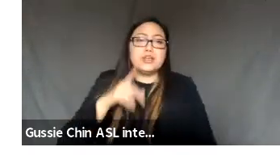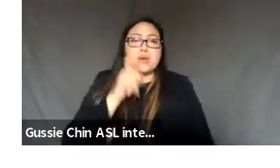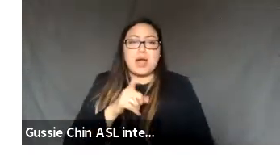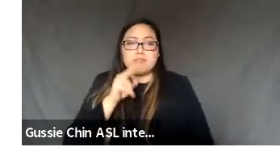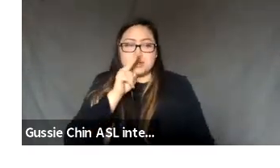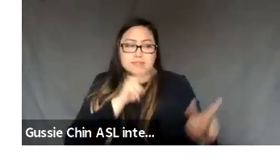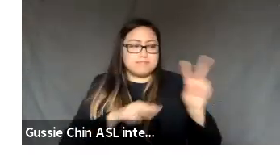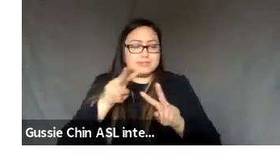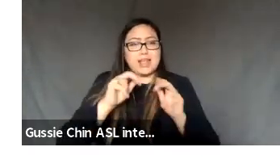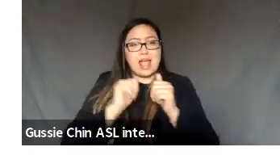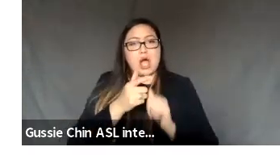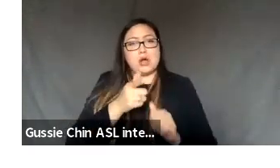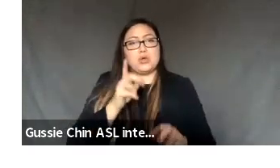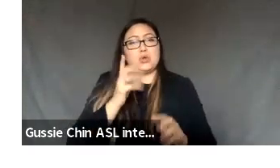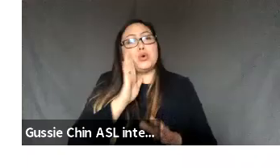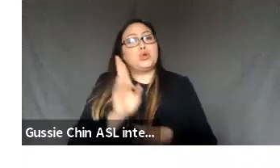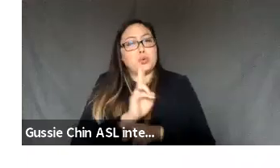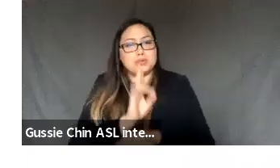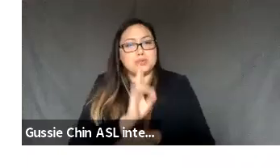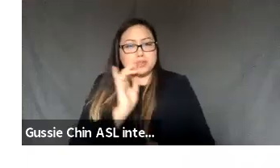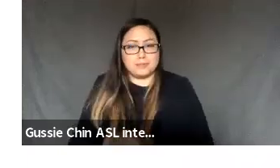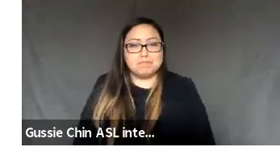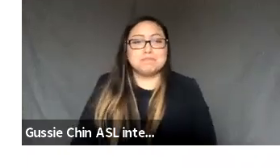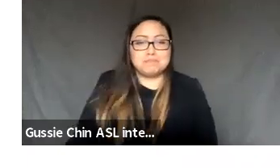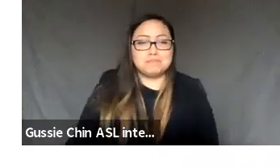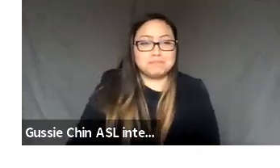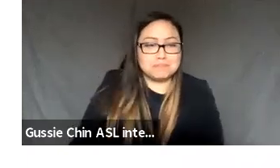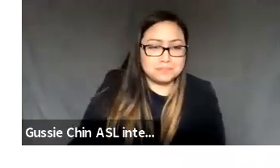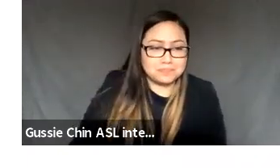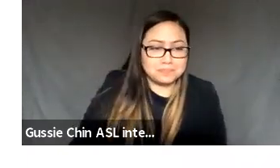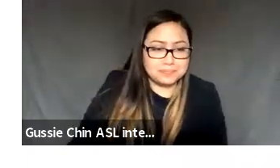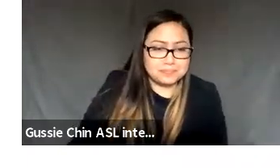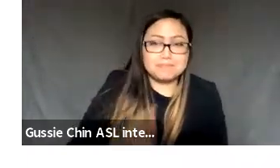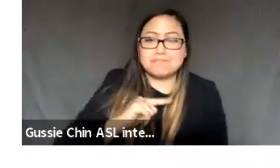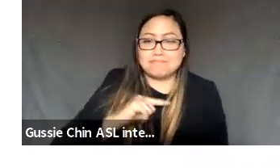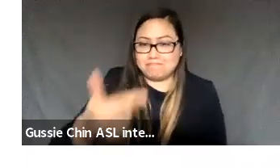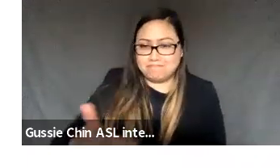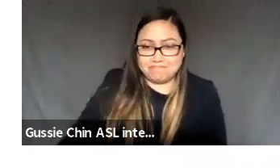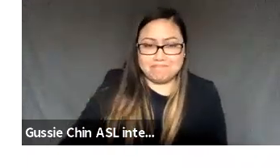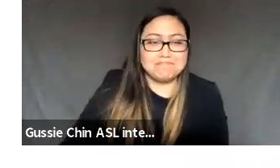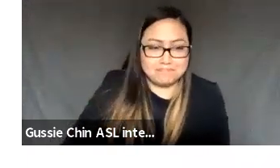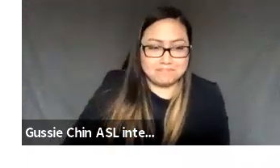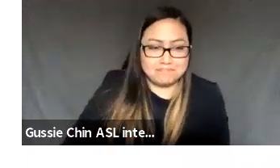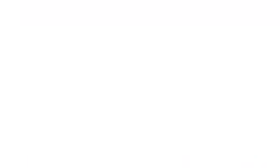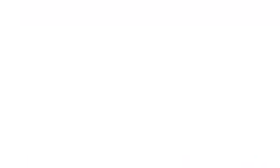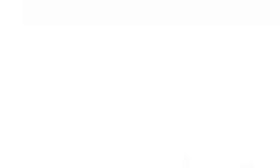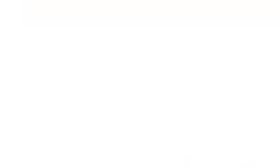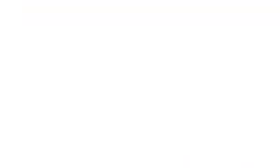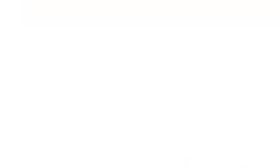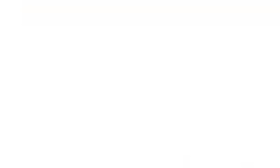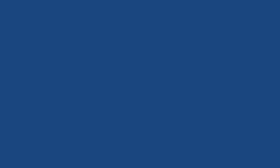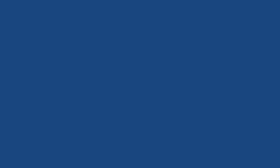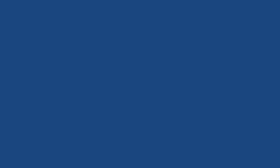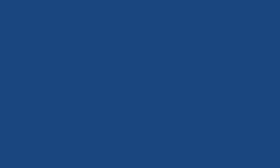you evaluate it. Okay, so let's move on to the next slide, slide number 56.